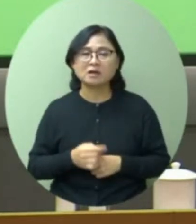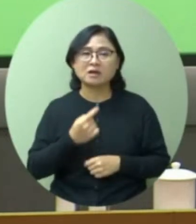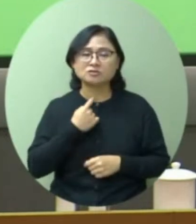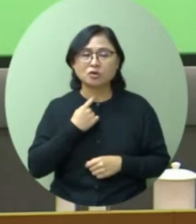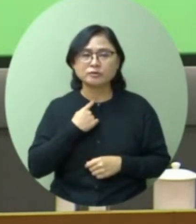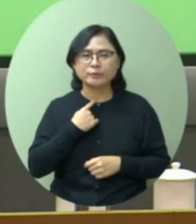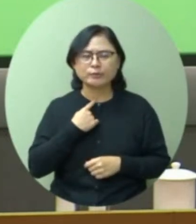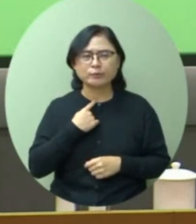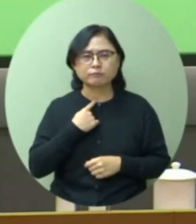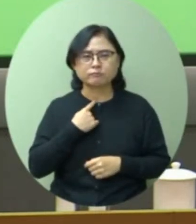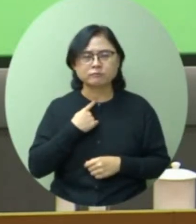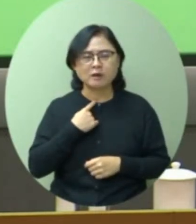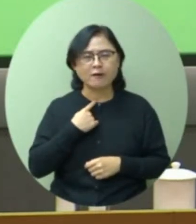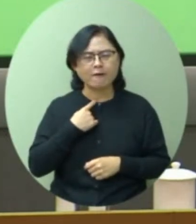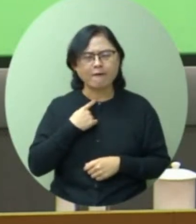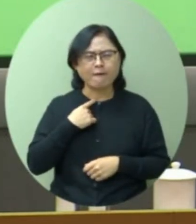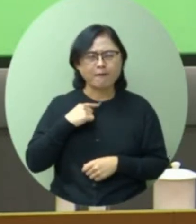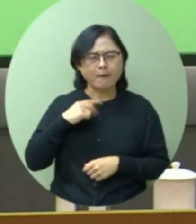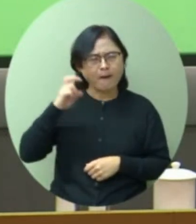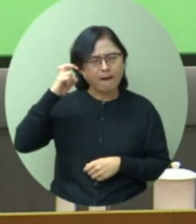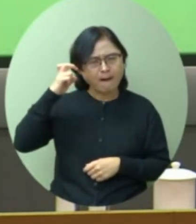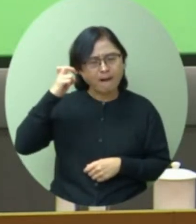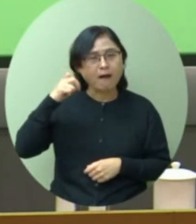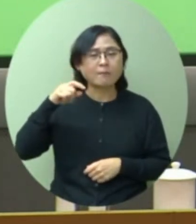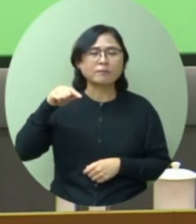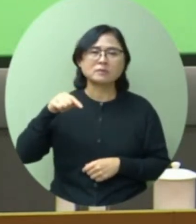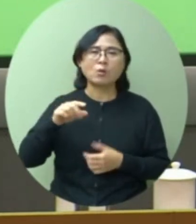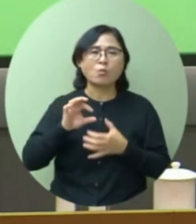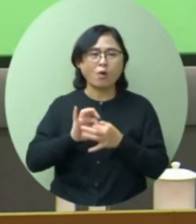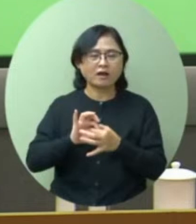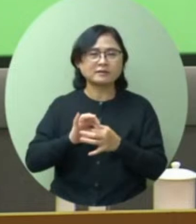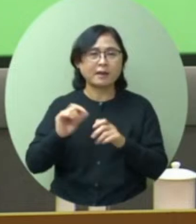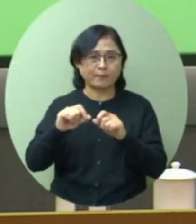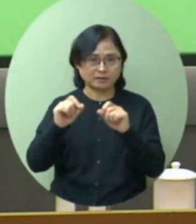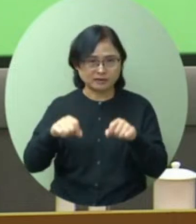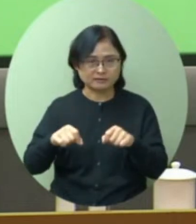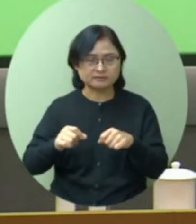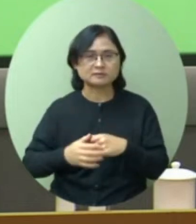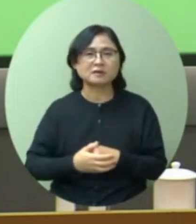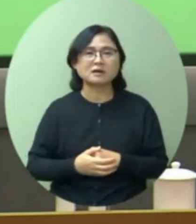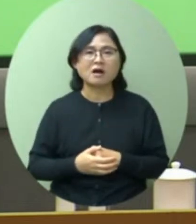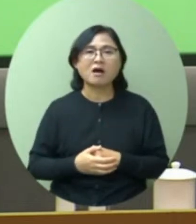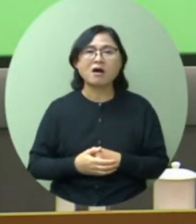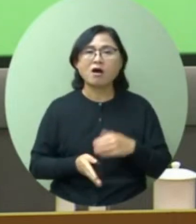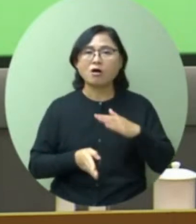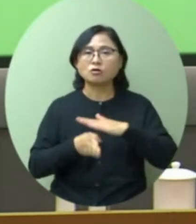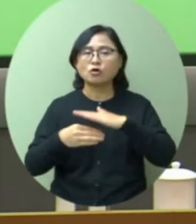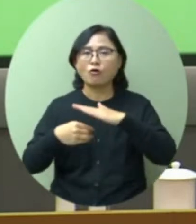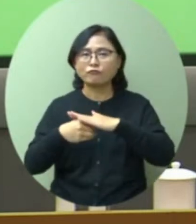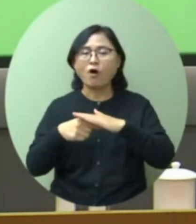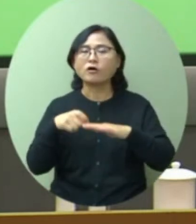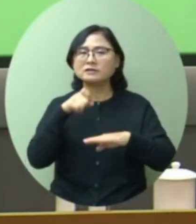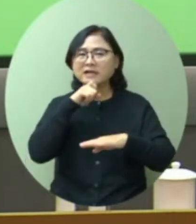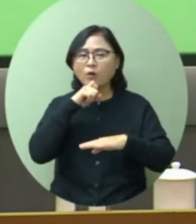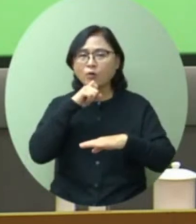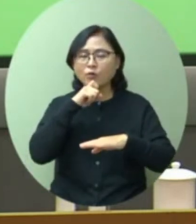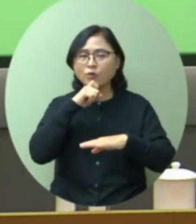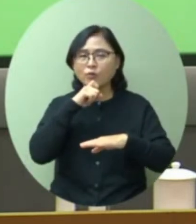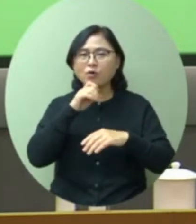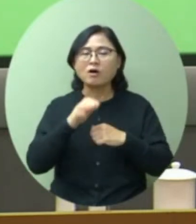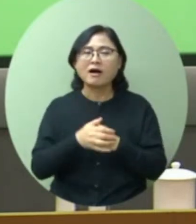why subdivided flats exist. It exists over a long period of time because of